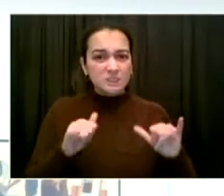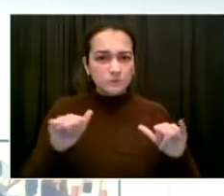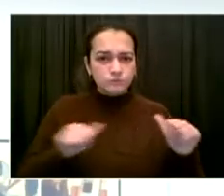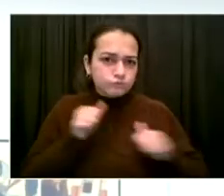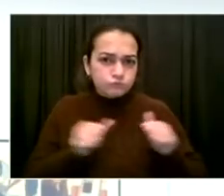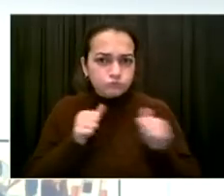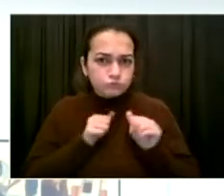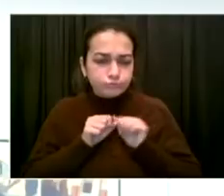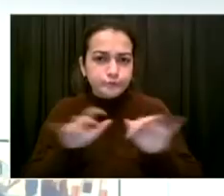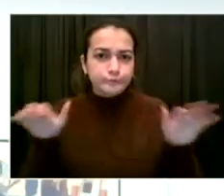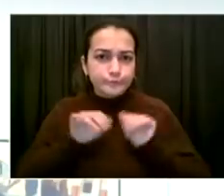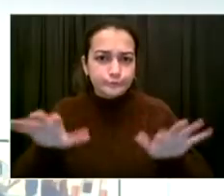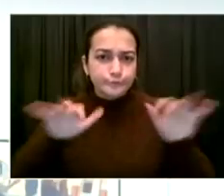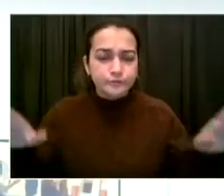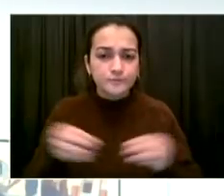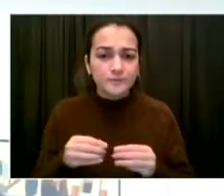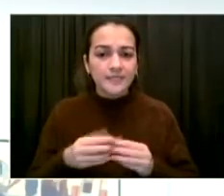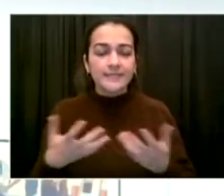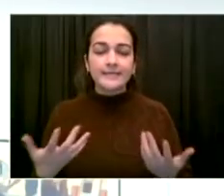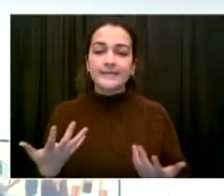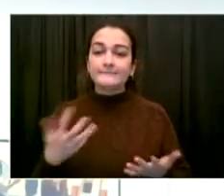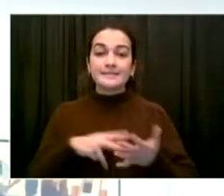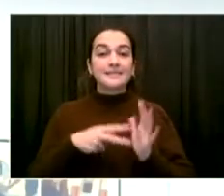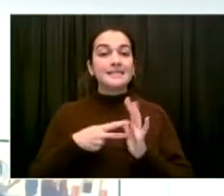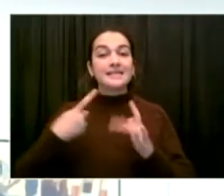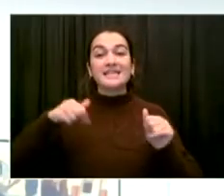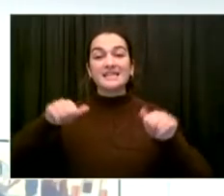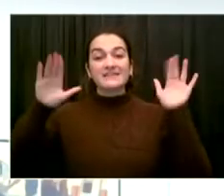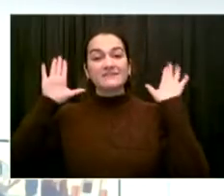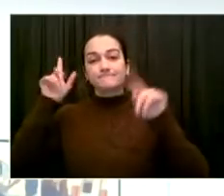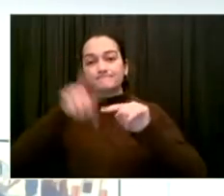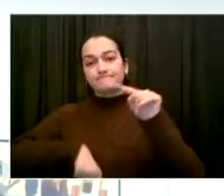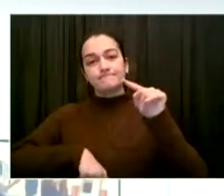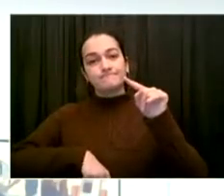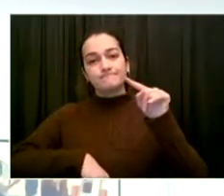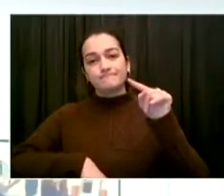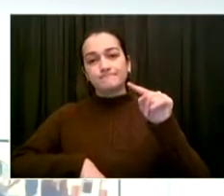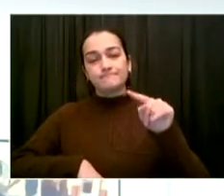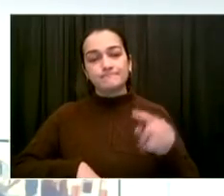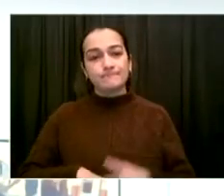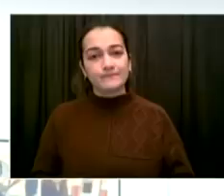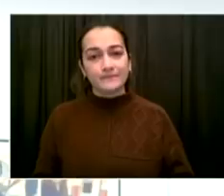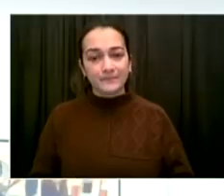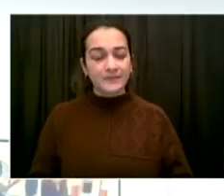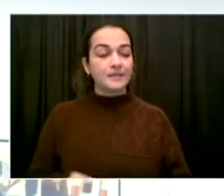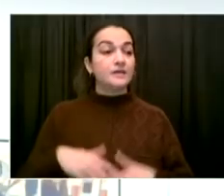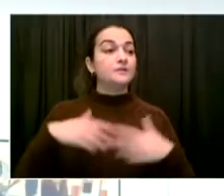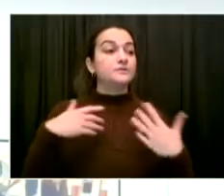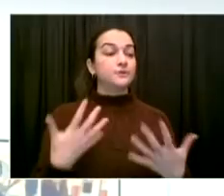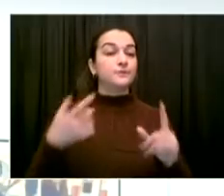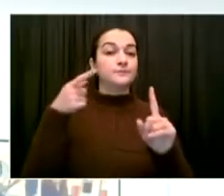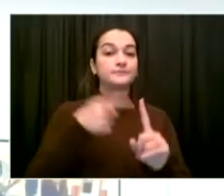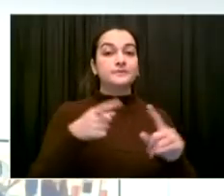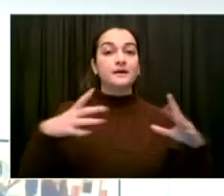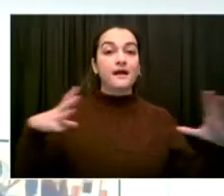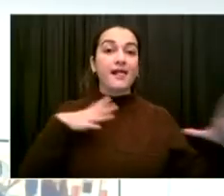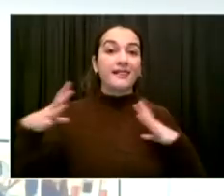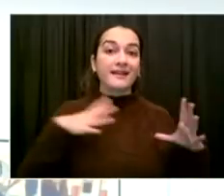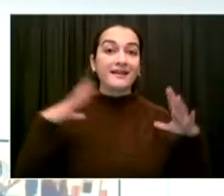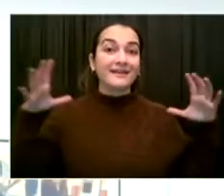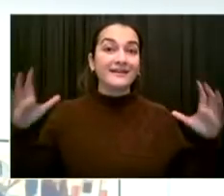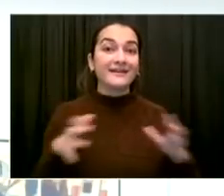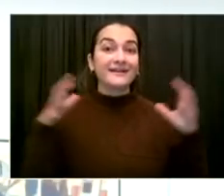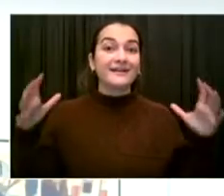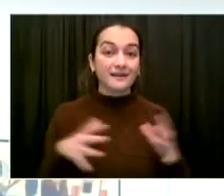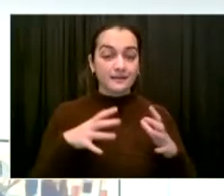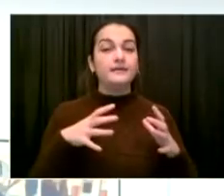is plan around the most vulnerable member of your family in terms of how you're thinking about these next